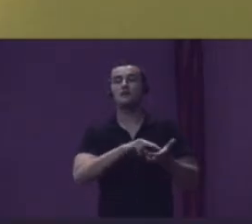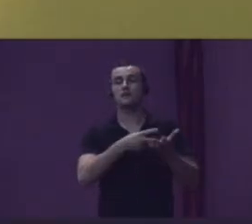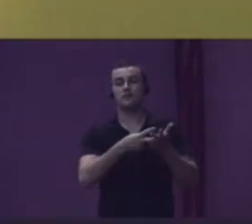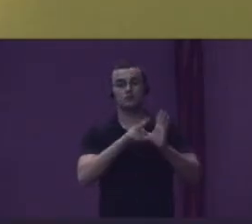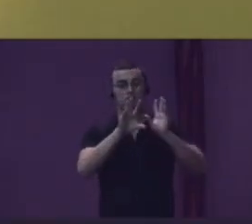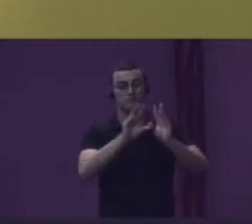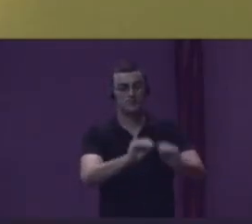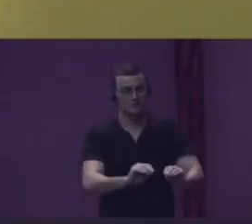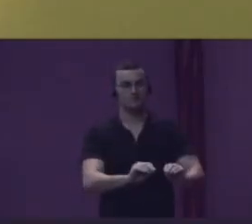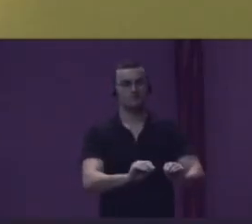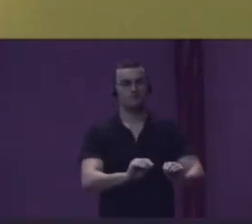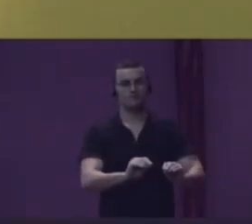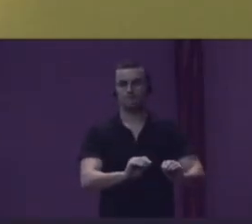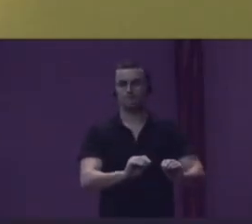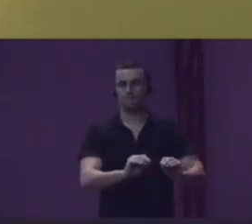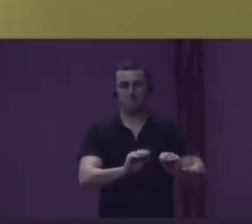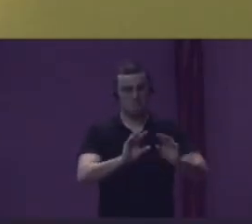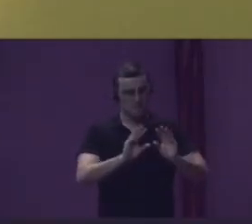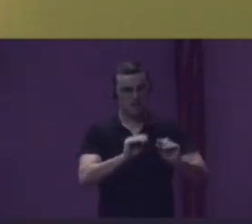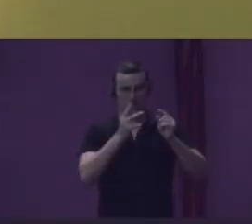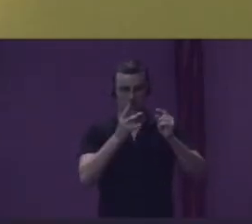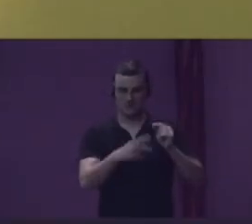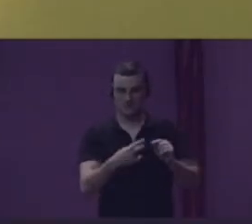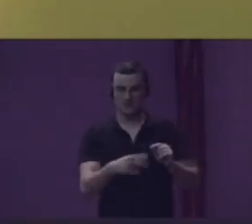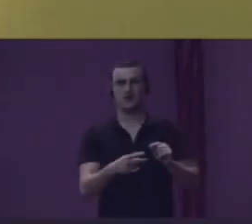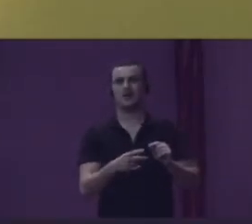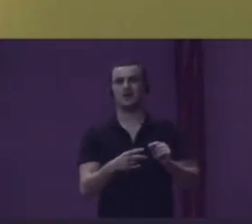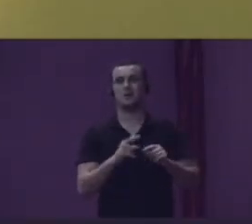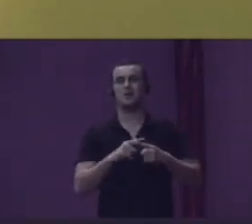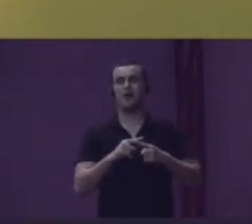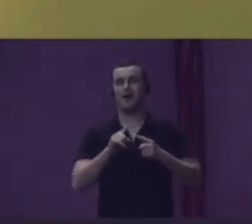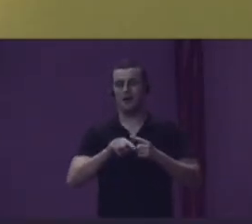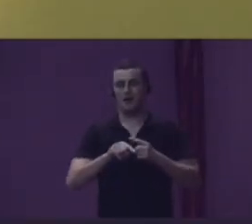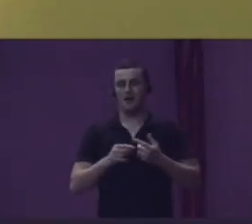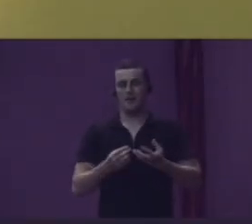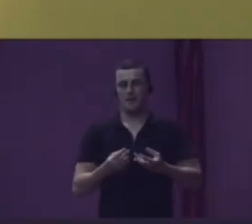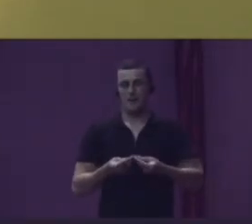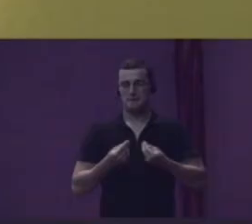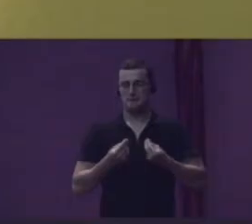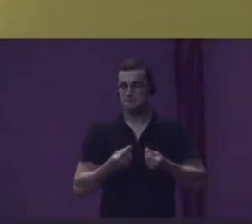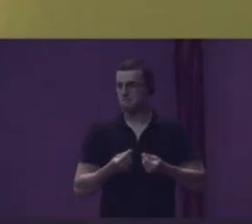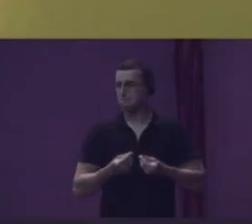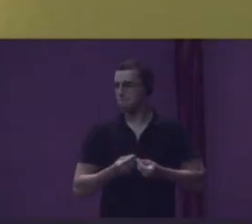medicalization, or as I've said here, over-medicalization, and what that looks like in a rural setting.